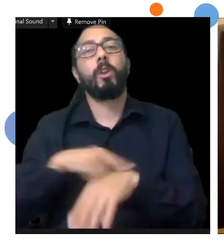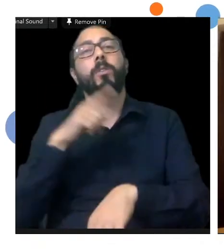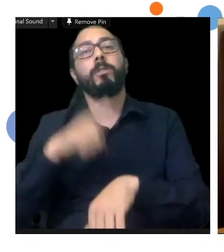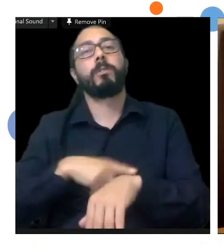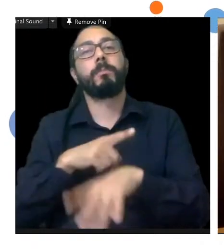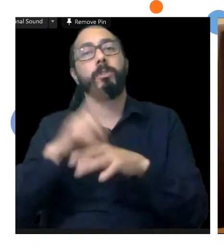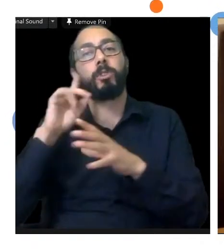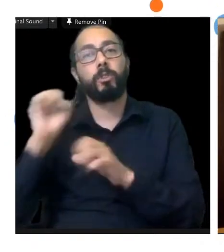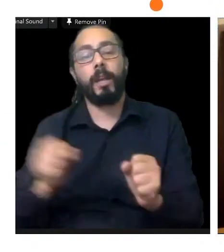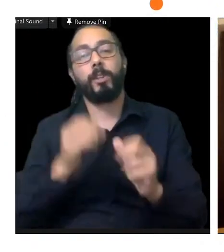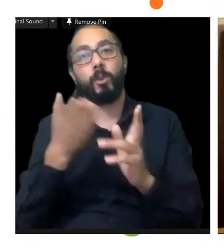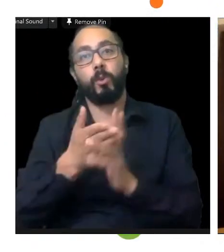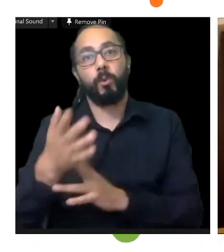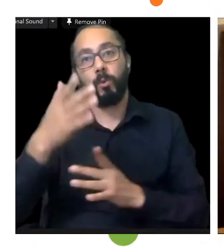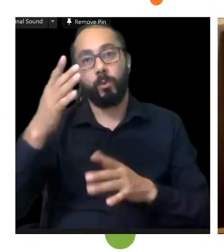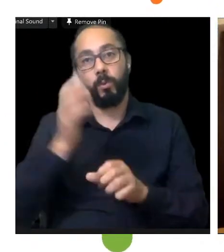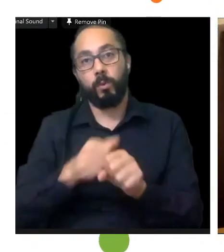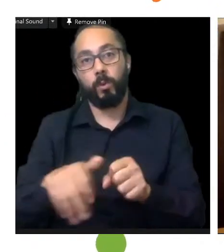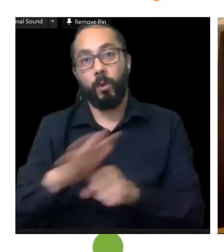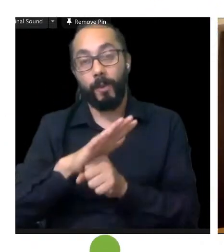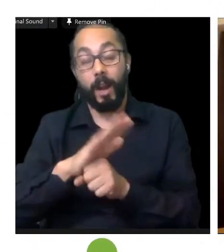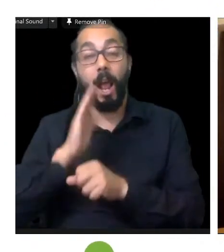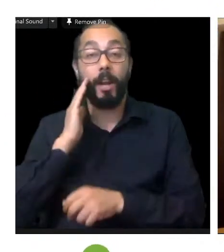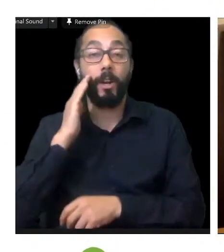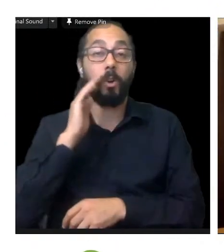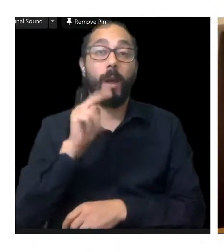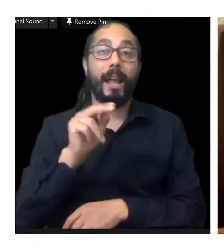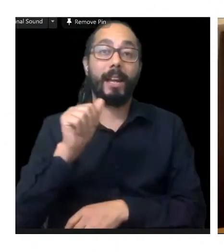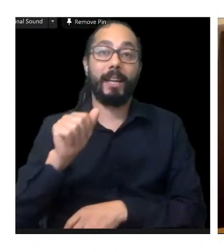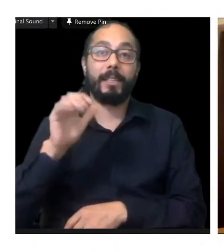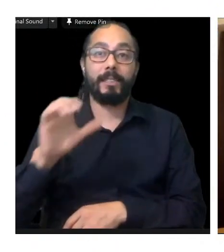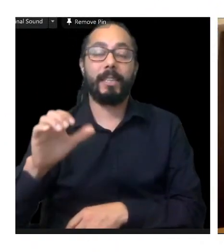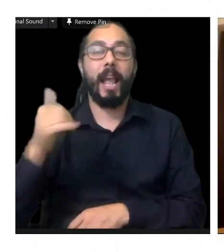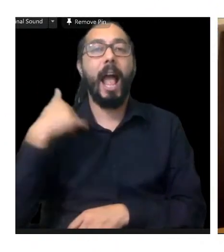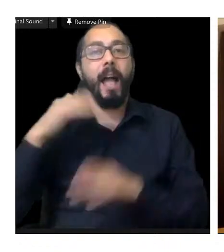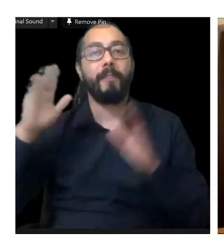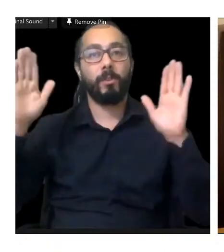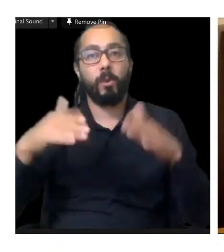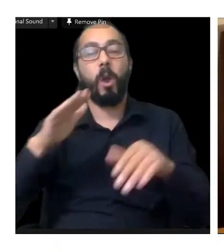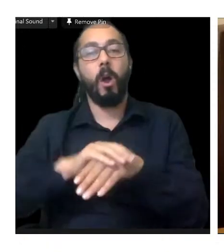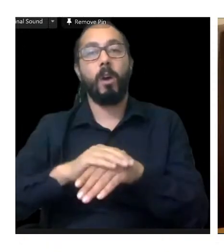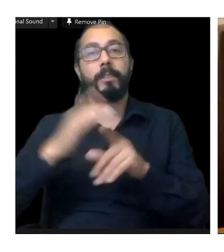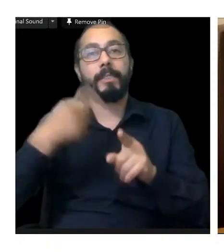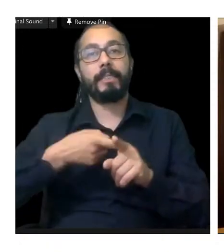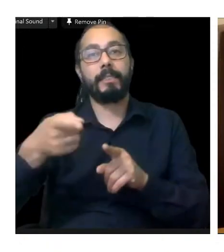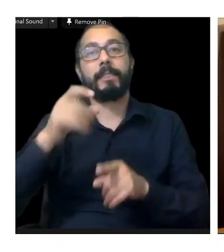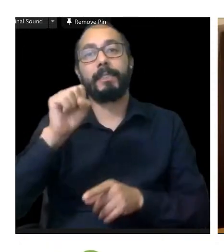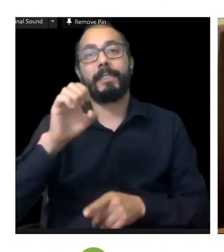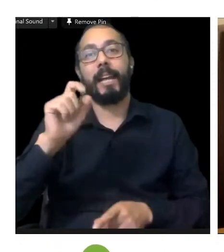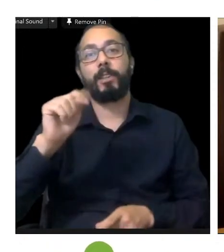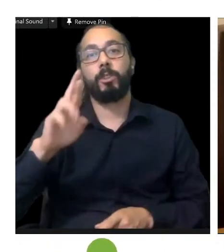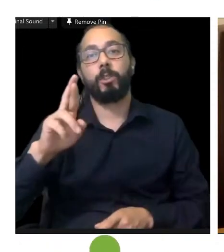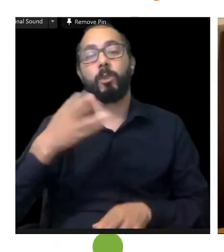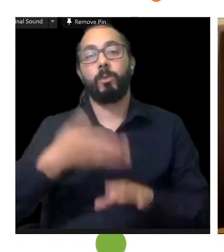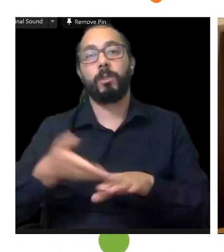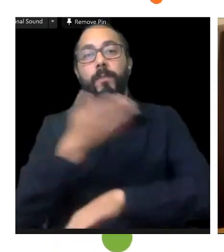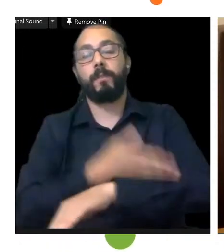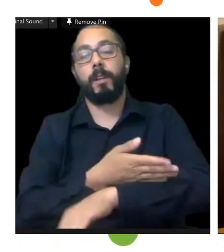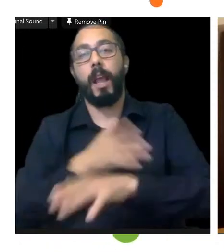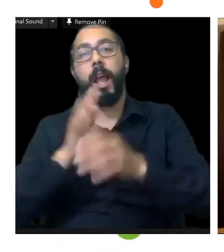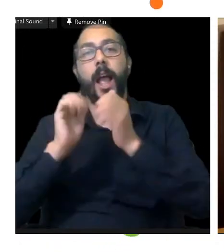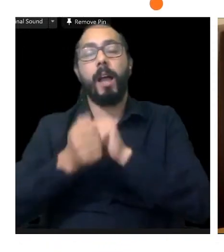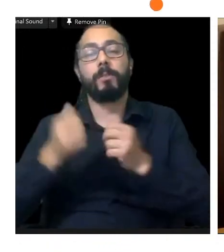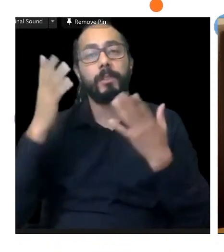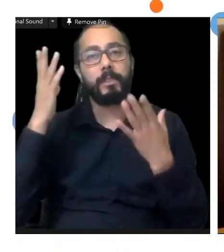know that the NAC in your strategic plan has a focus on sector recovery. I'm wondering how data and donors are informing that work. So I'm going to give you